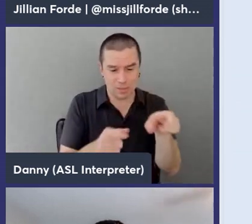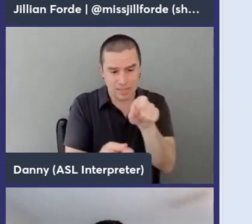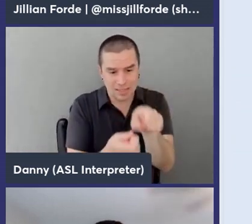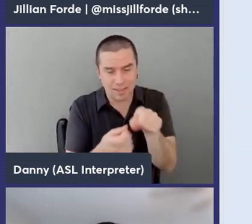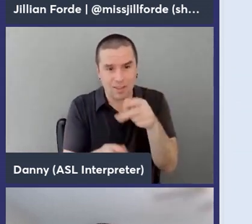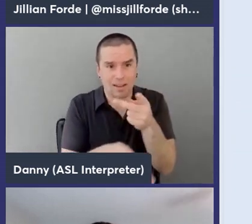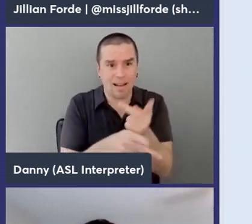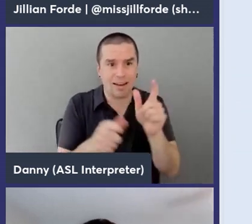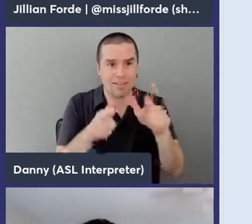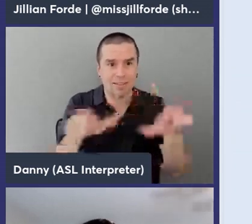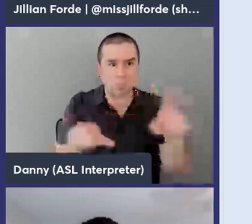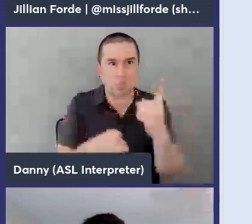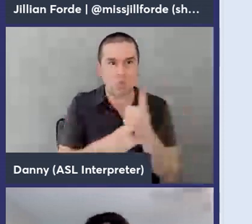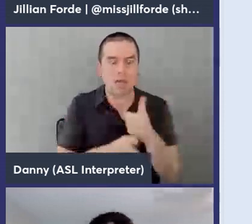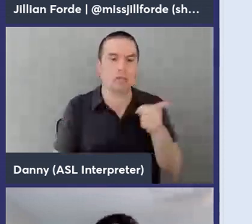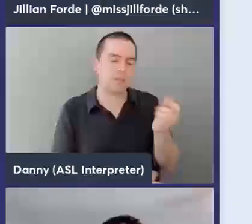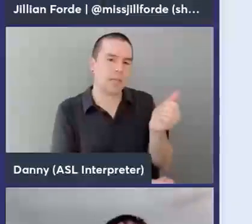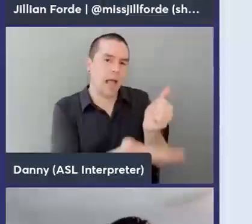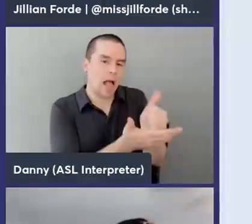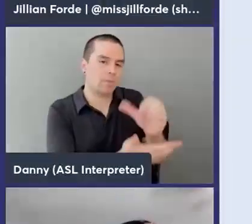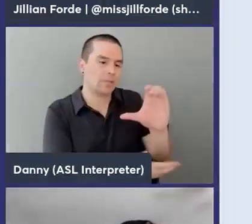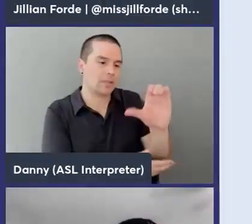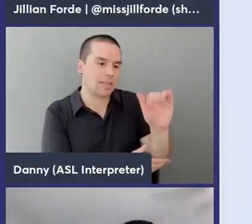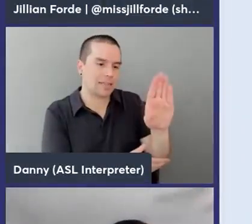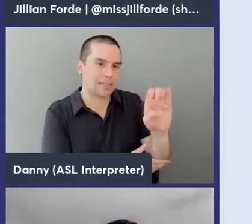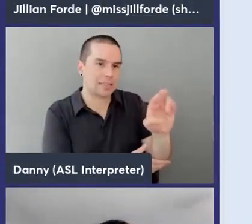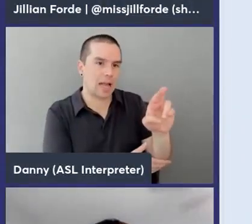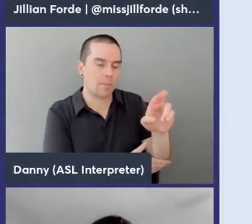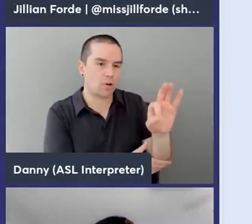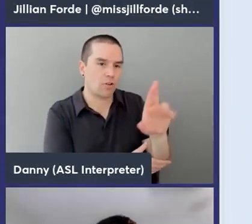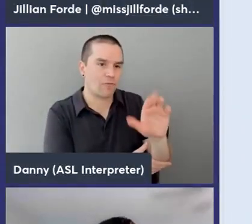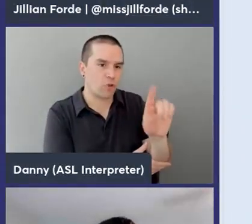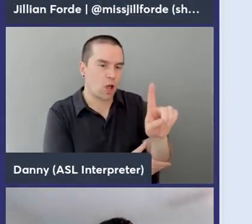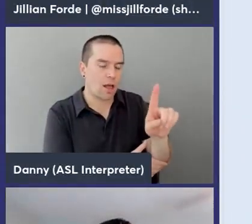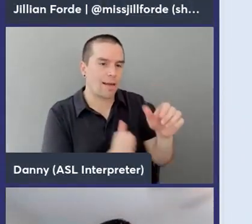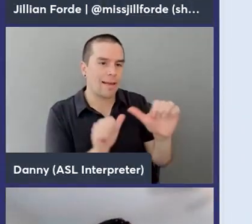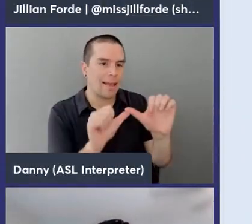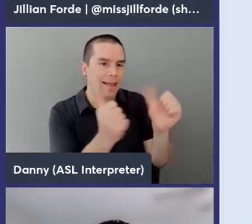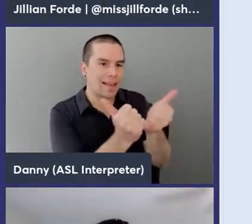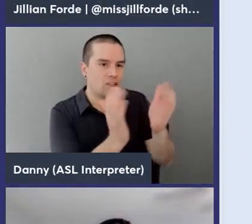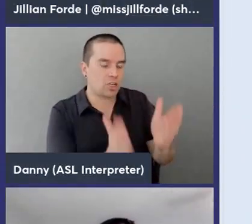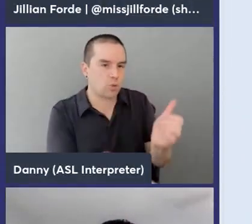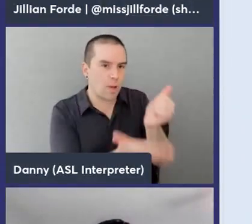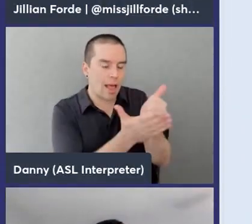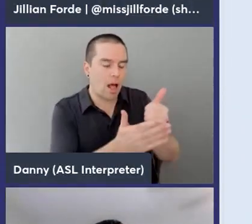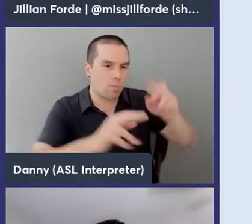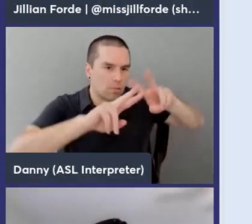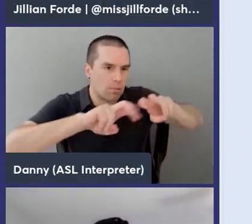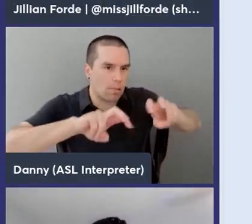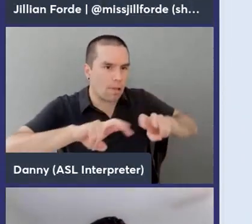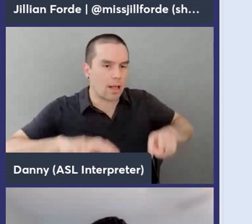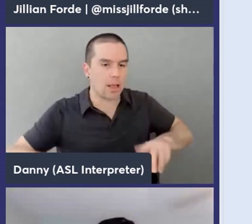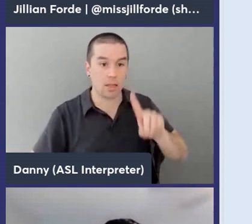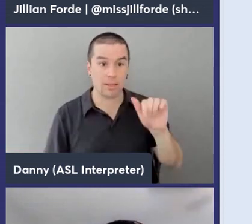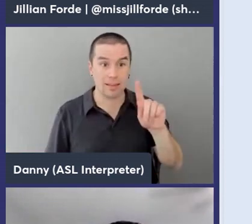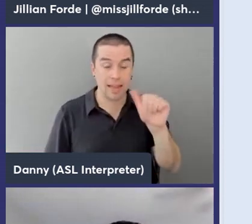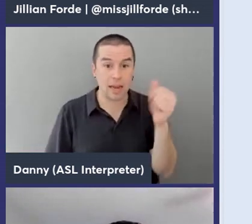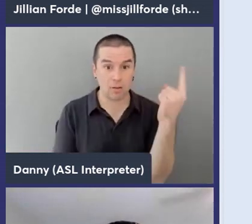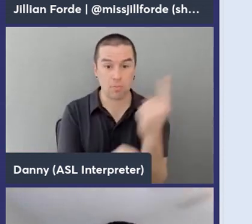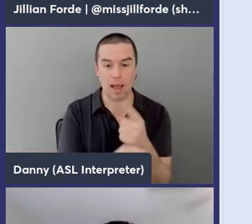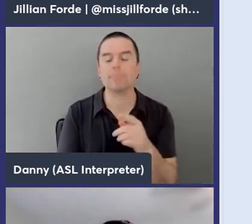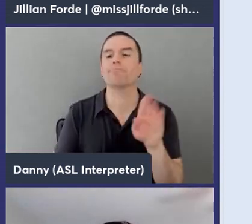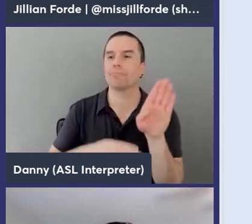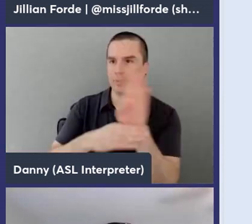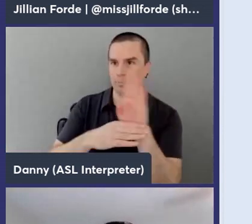a cyber fraud agent in this example, right? To be able to parse this data. Wow. Yeah, okay. a business analyst, a cyber fraud analyst. I